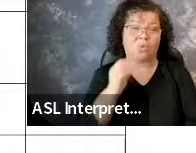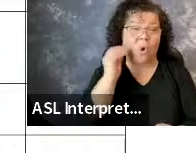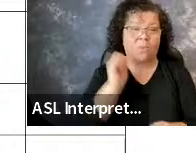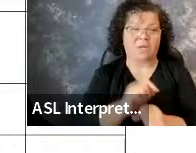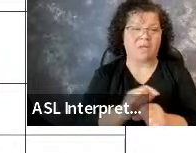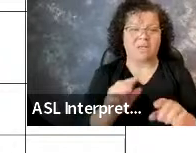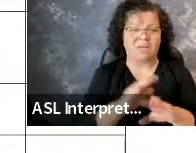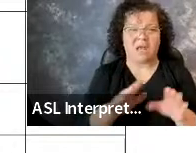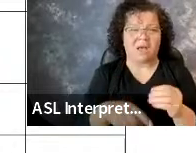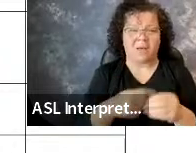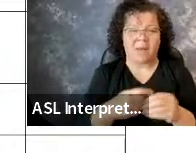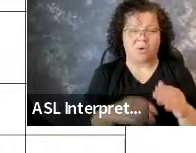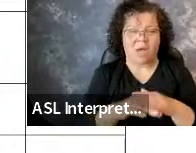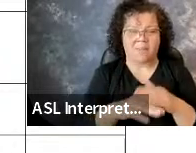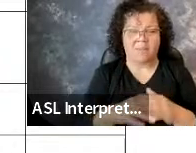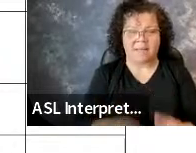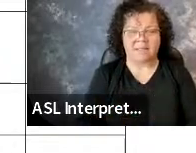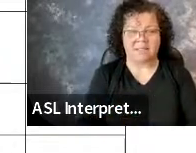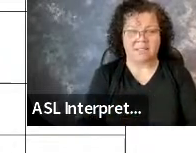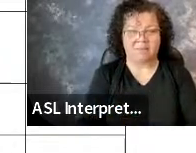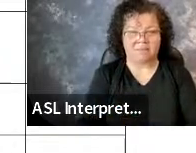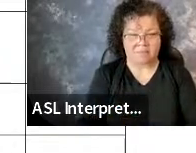optimizing.